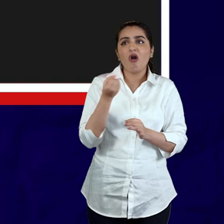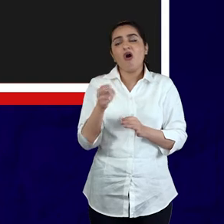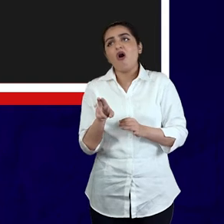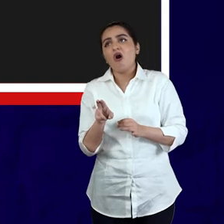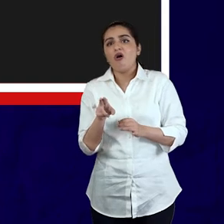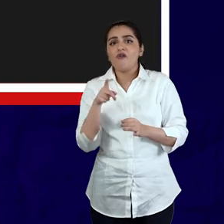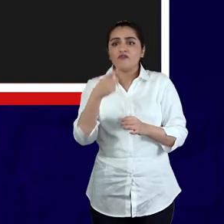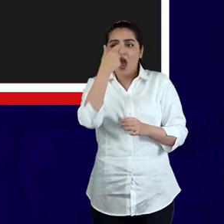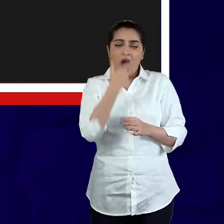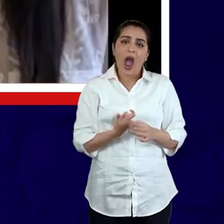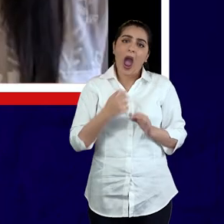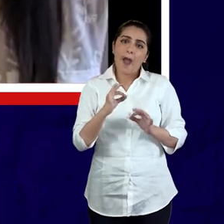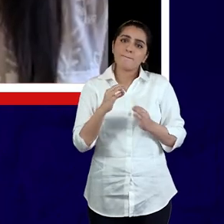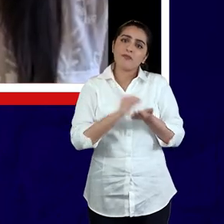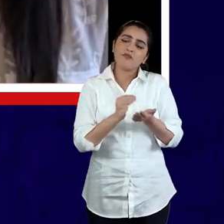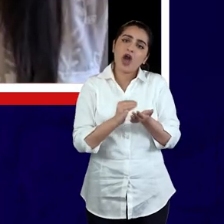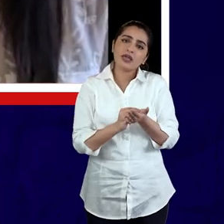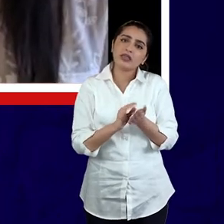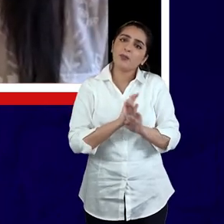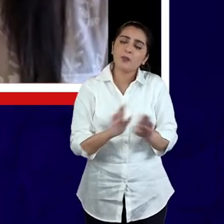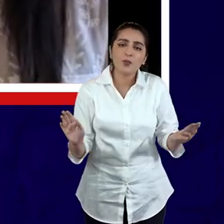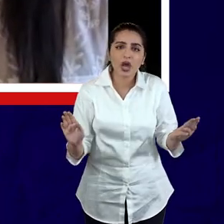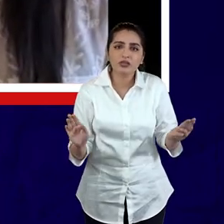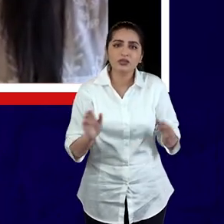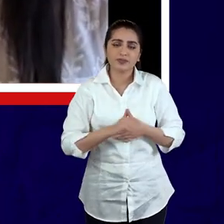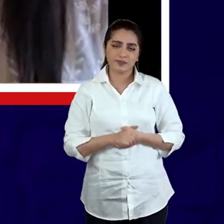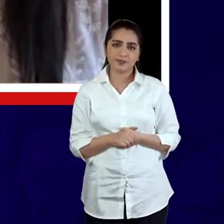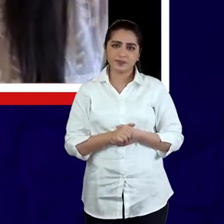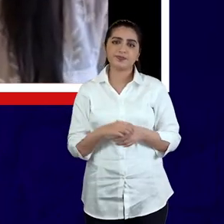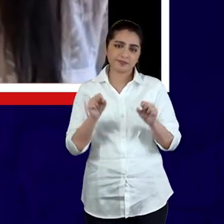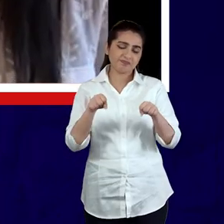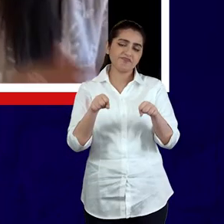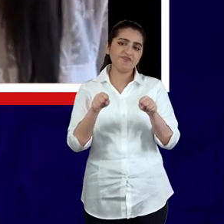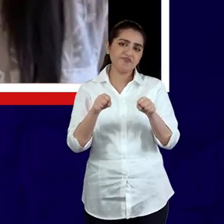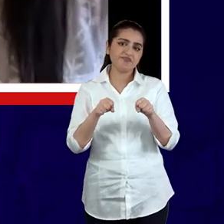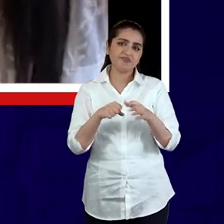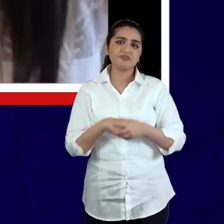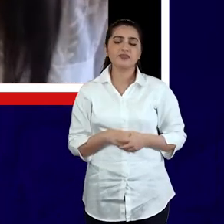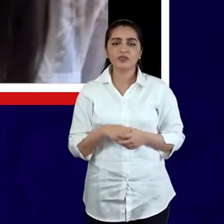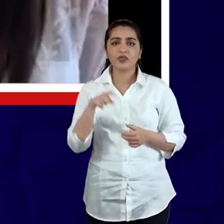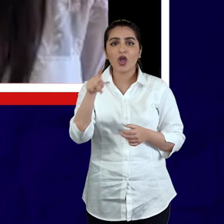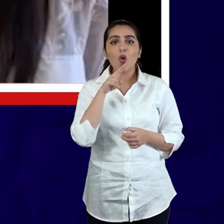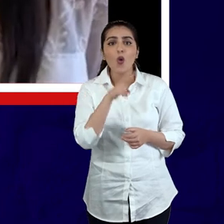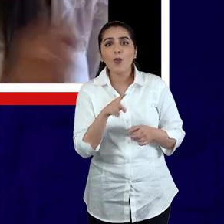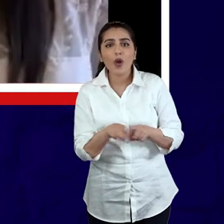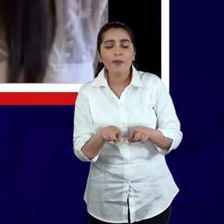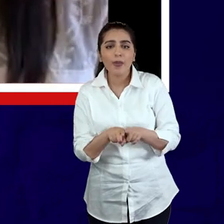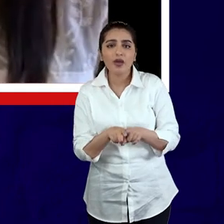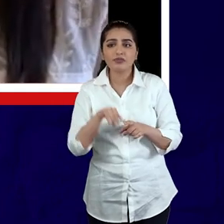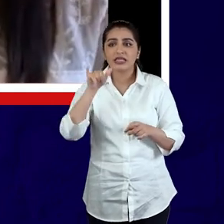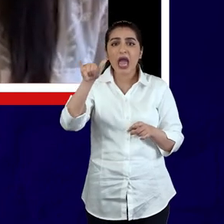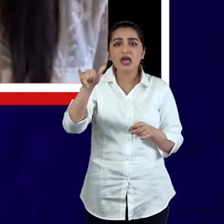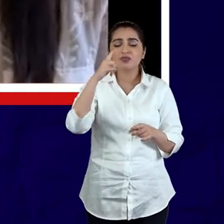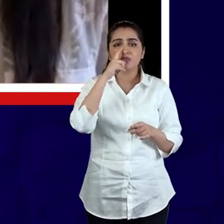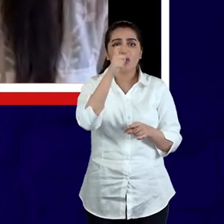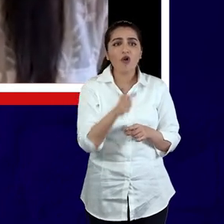who yourself went through that journey, right? We all talk about your atonement, even yeah. though you still can't make the roti, Yasmeen Appa,